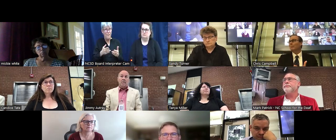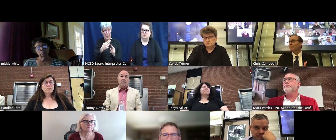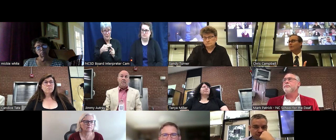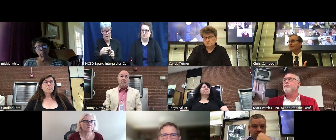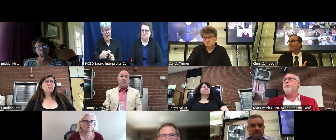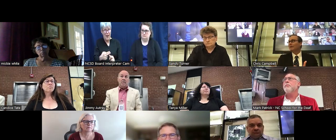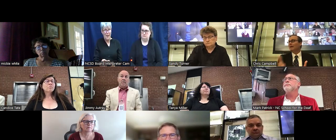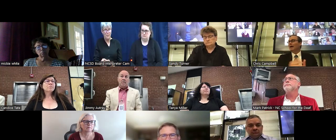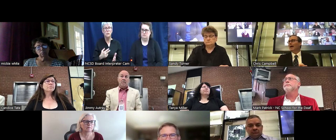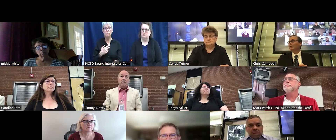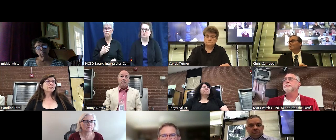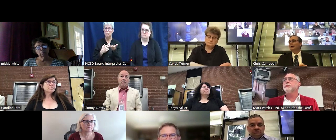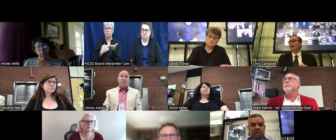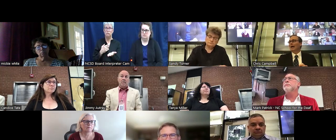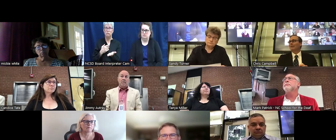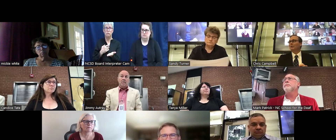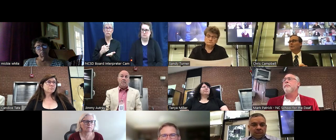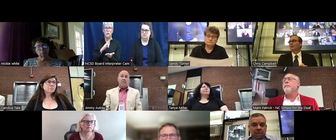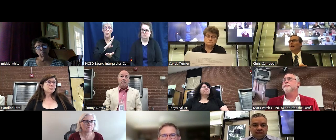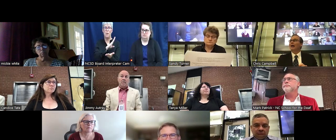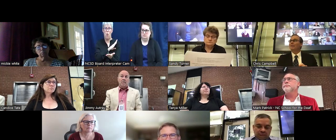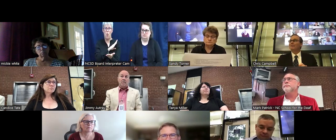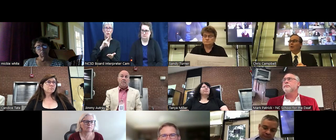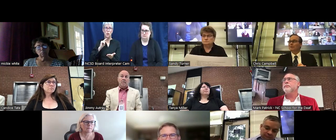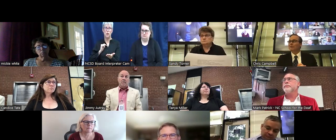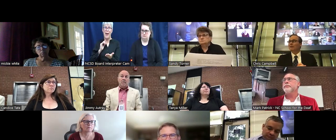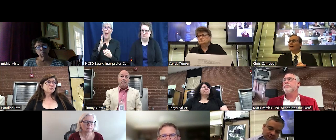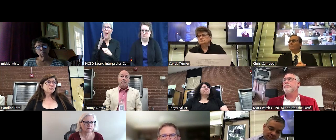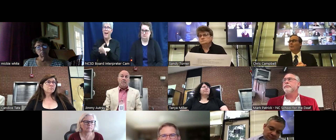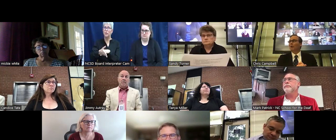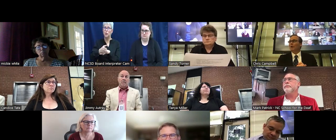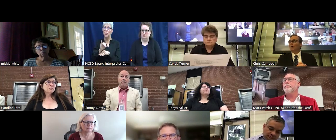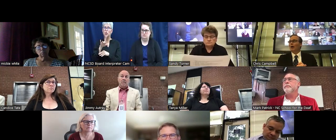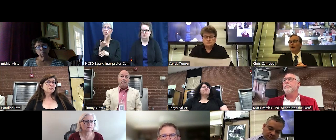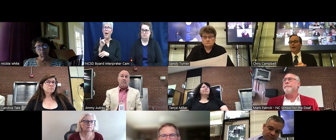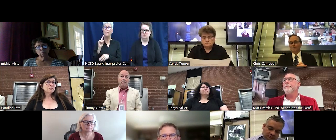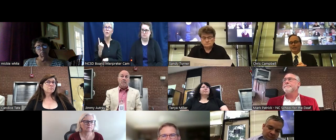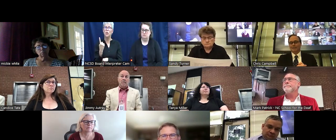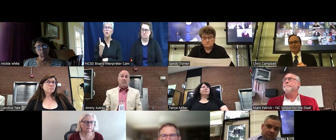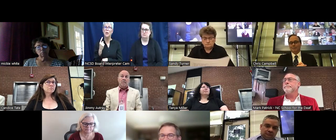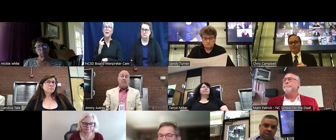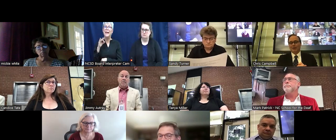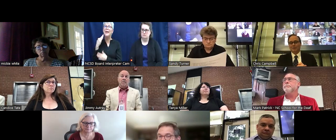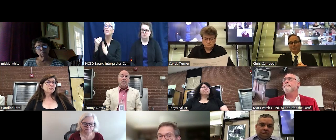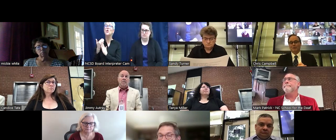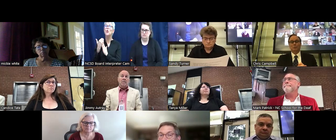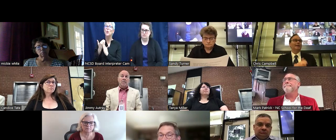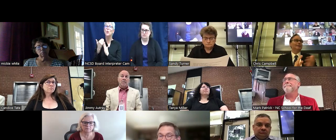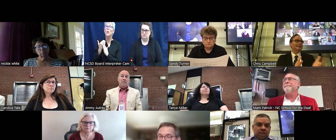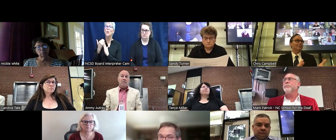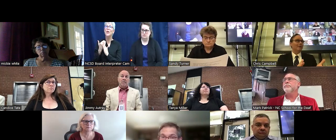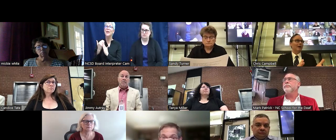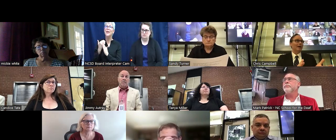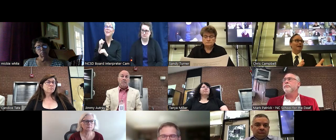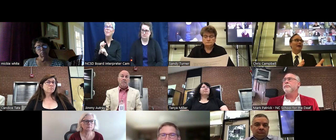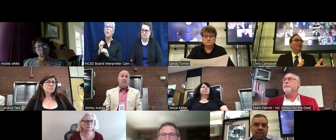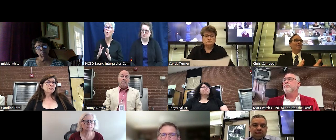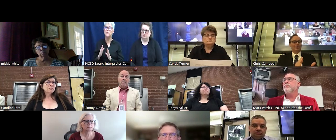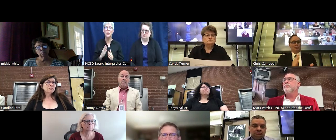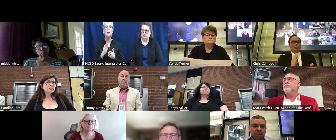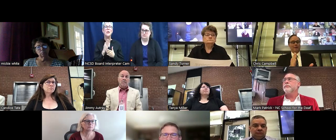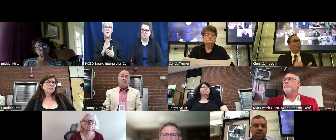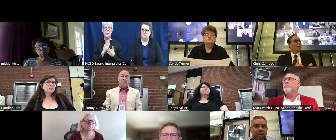board members as after July the 1st for new hires. And some of those folks we anticipate right